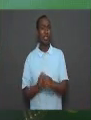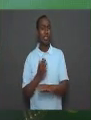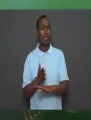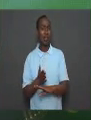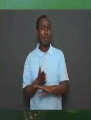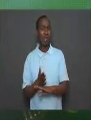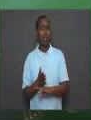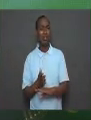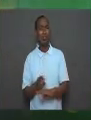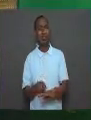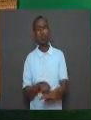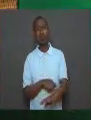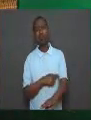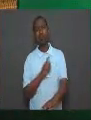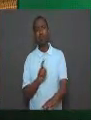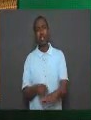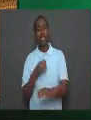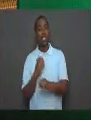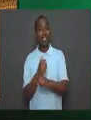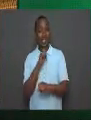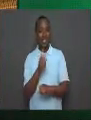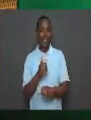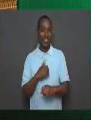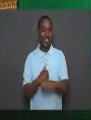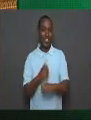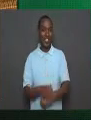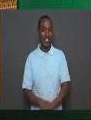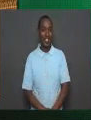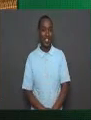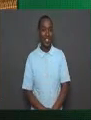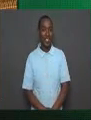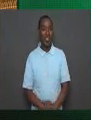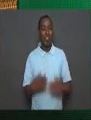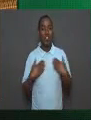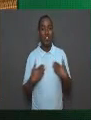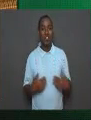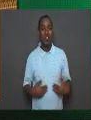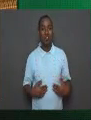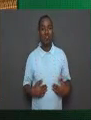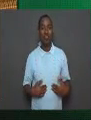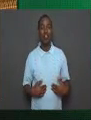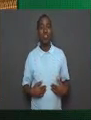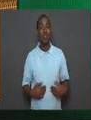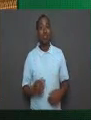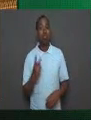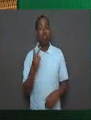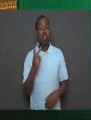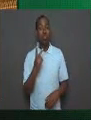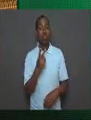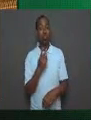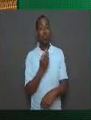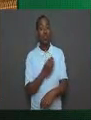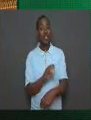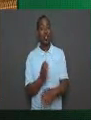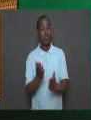they no longer work. The human body needs both types of cells for our immune